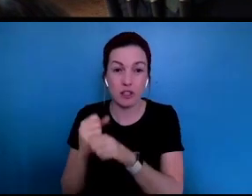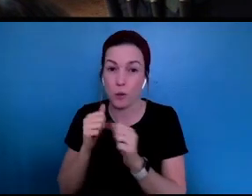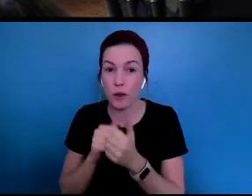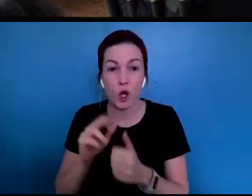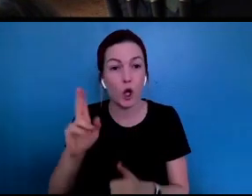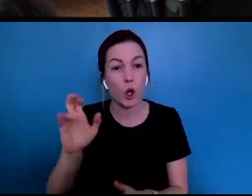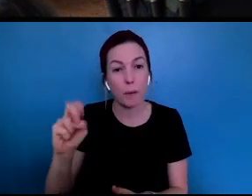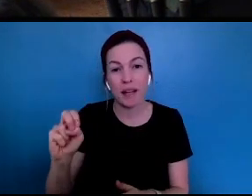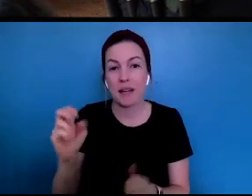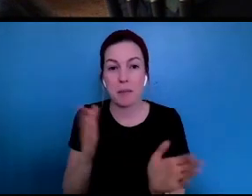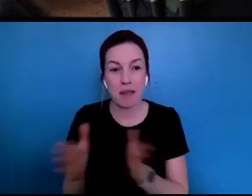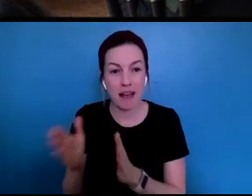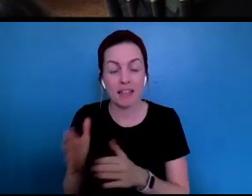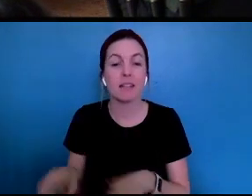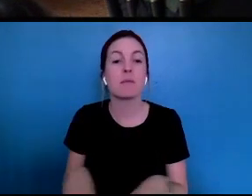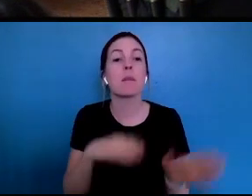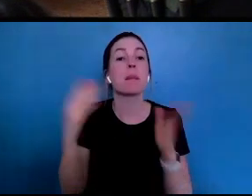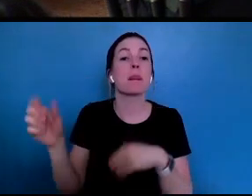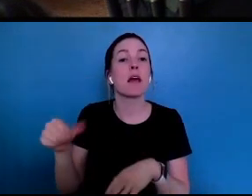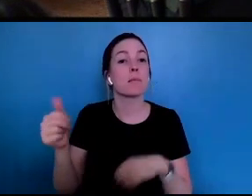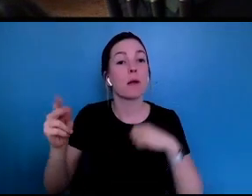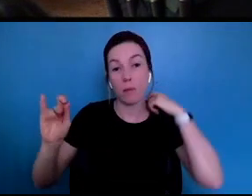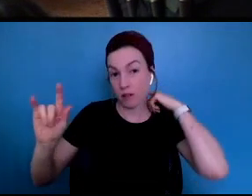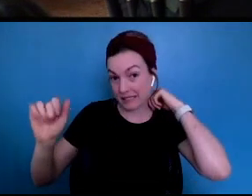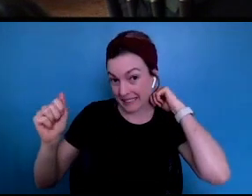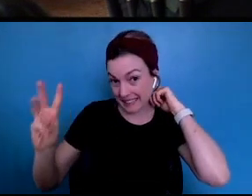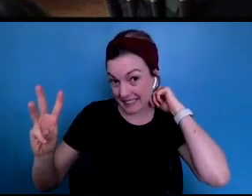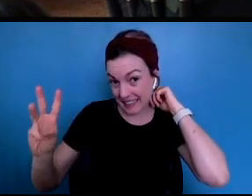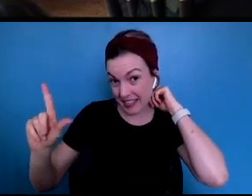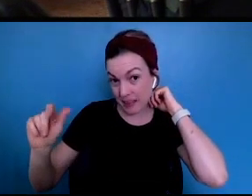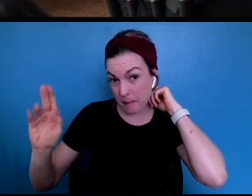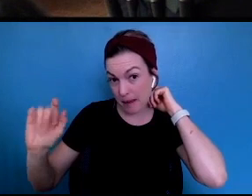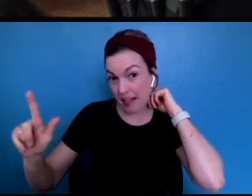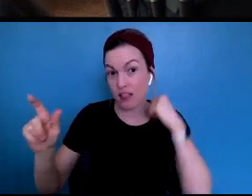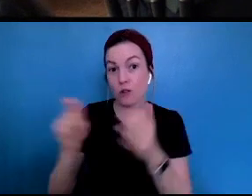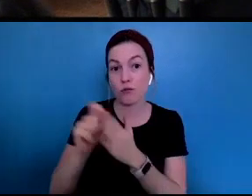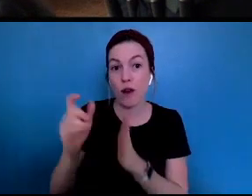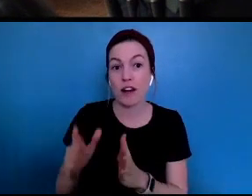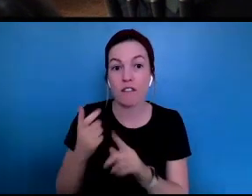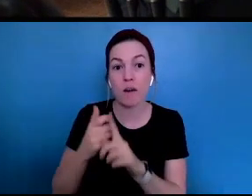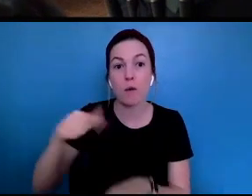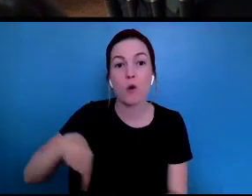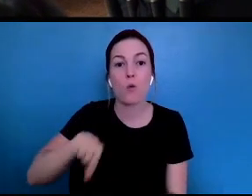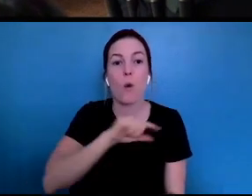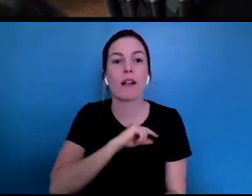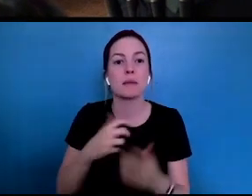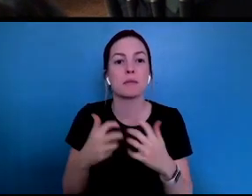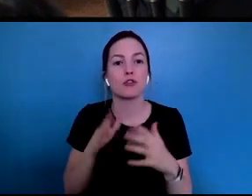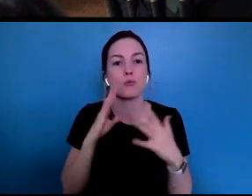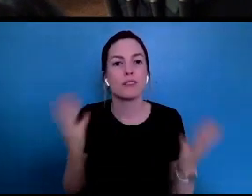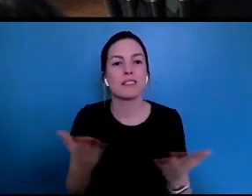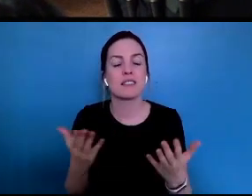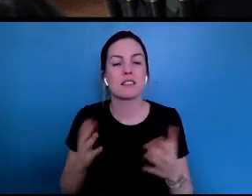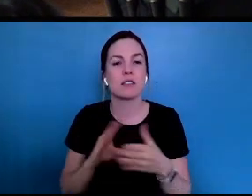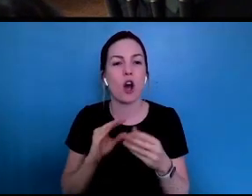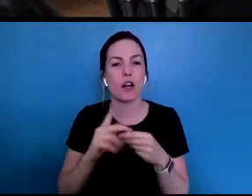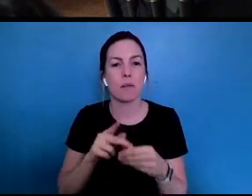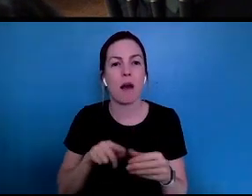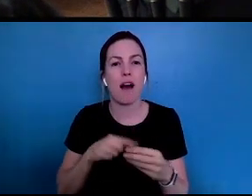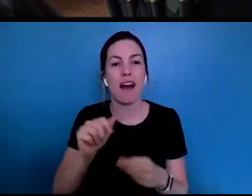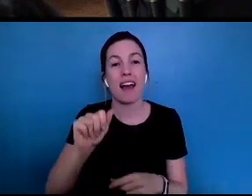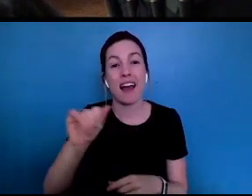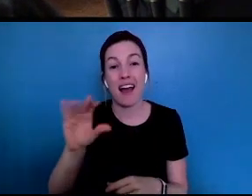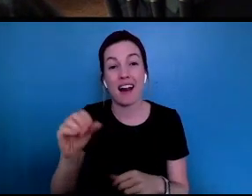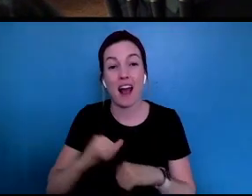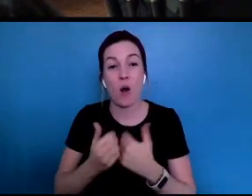have Orly Lobel, author of the book The Equality Machine, here to talk about AI and its impact on workers,